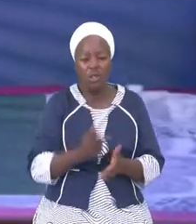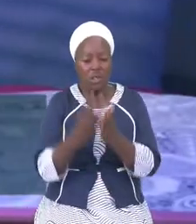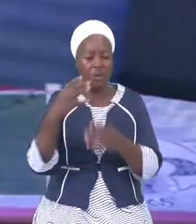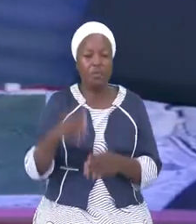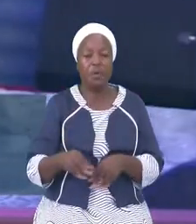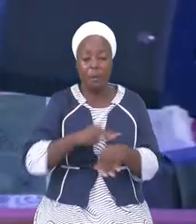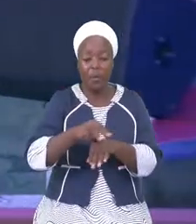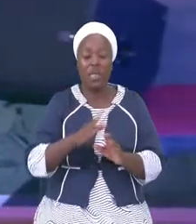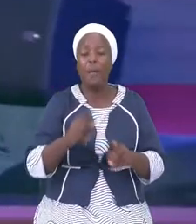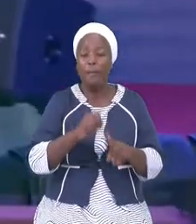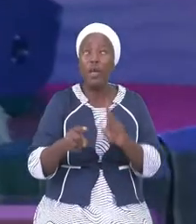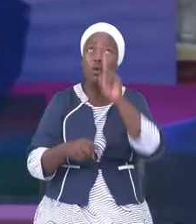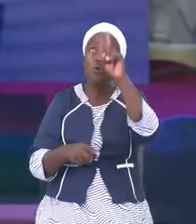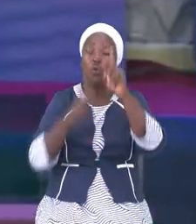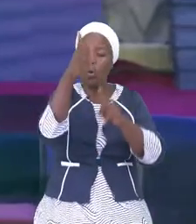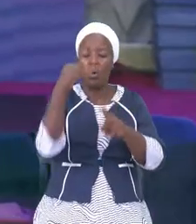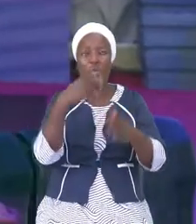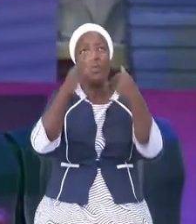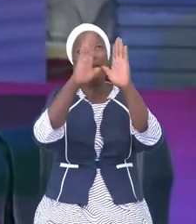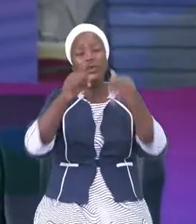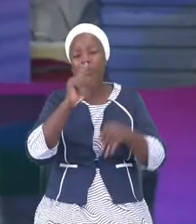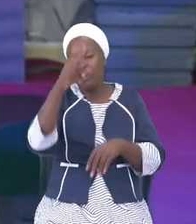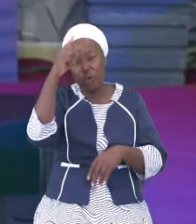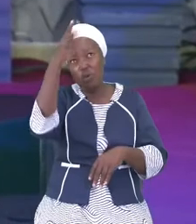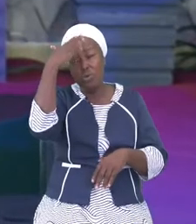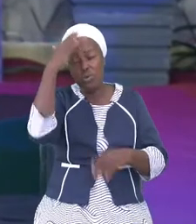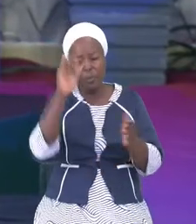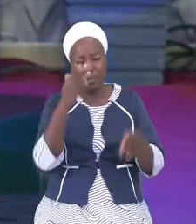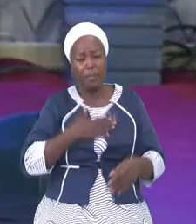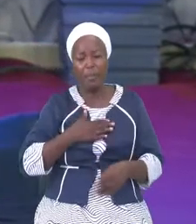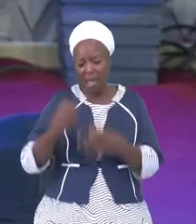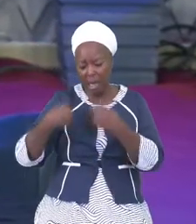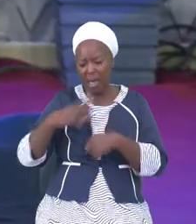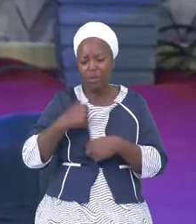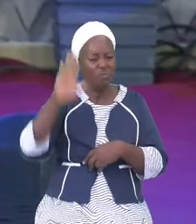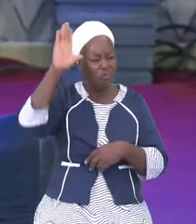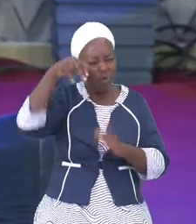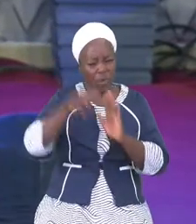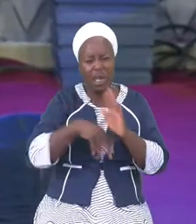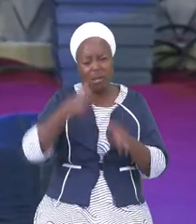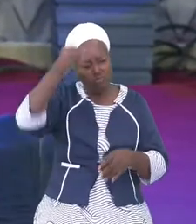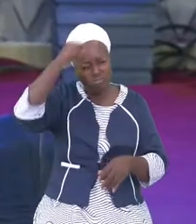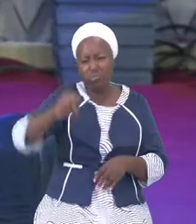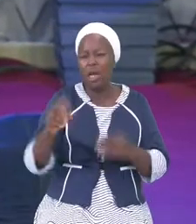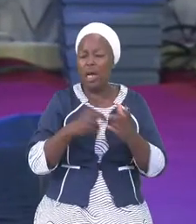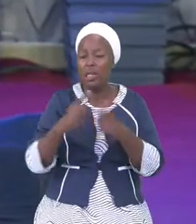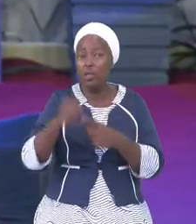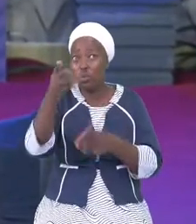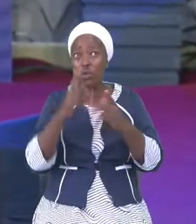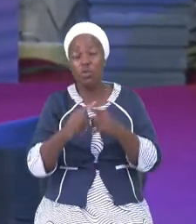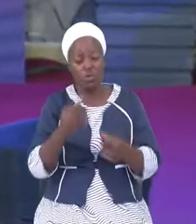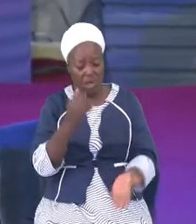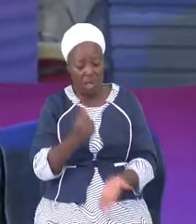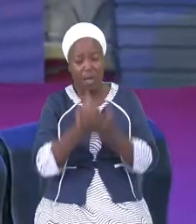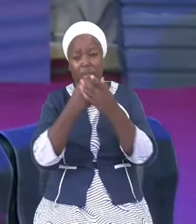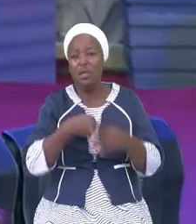of heaven, because you knew my heart of rebellion and you wanted to kill me. This is